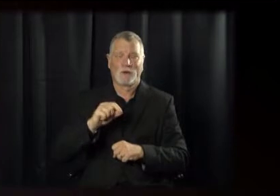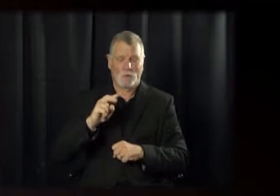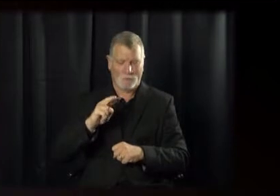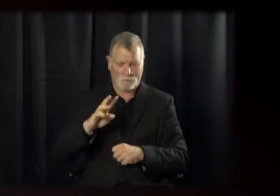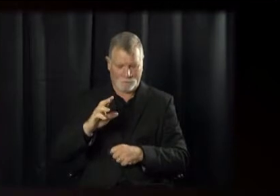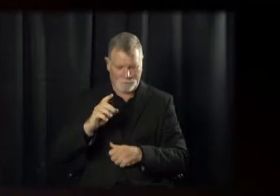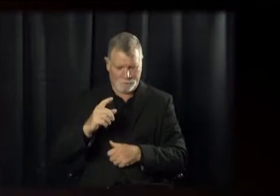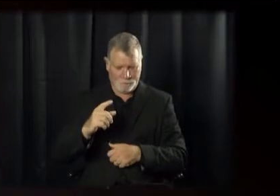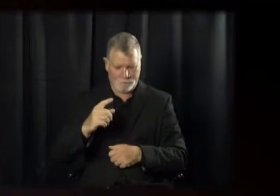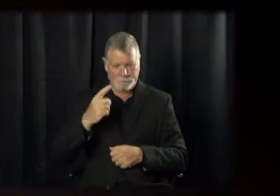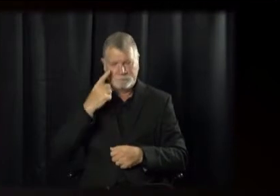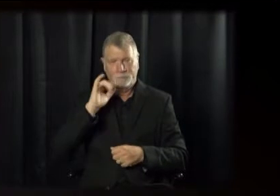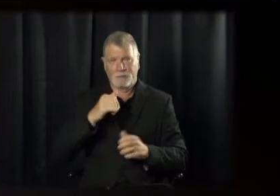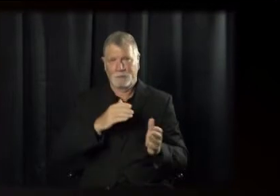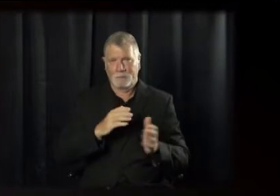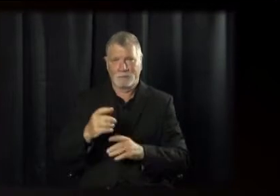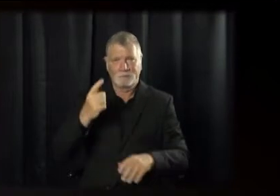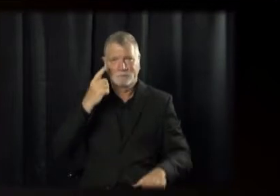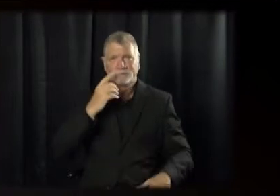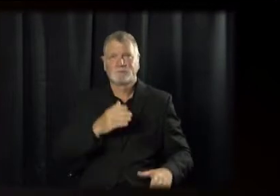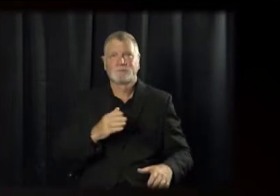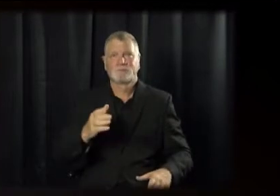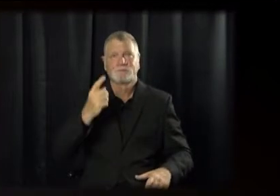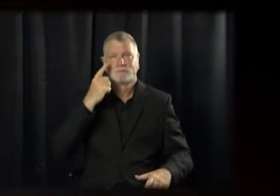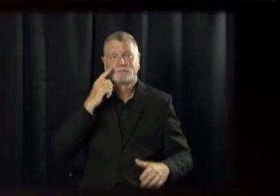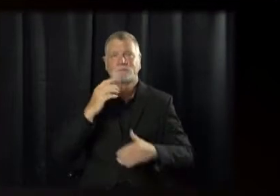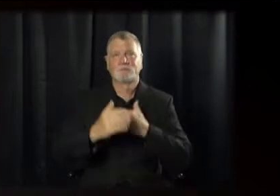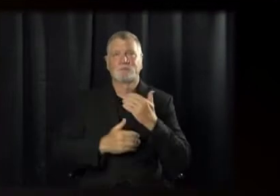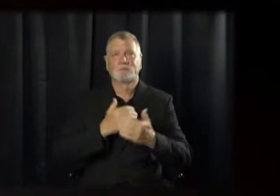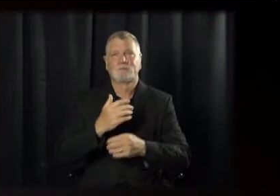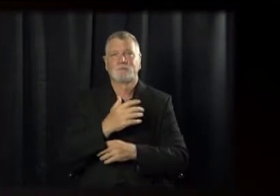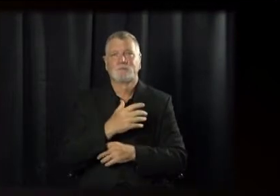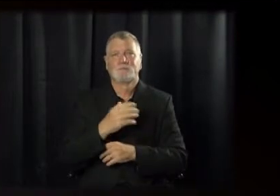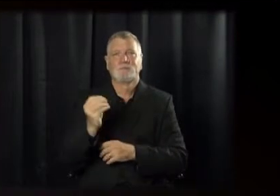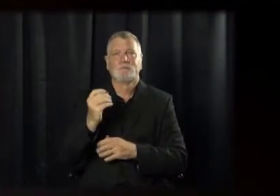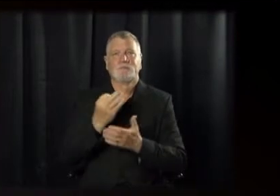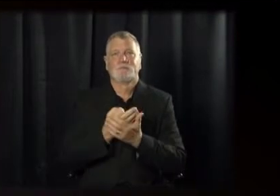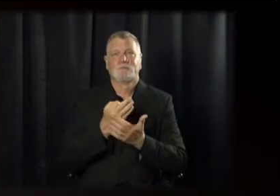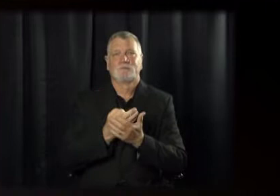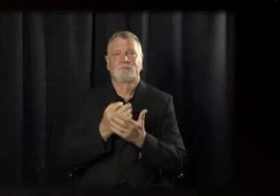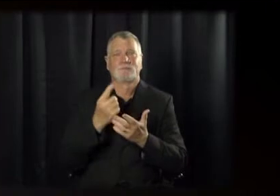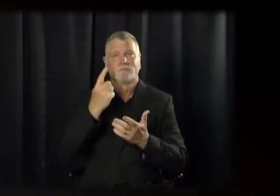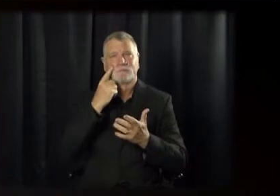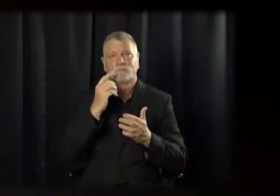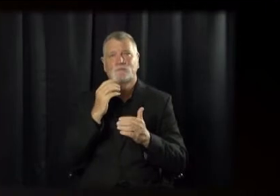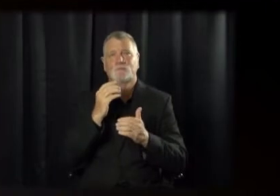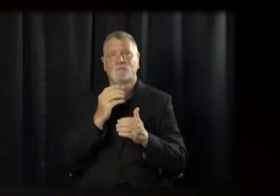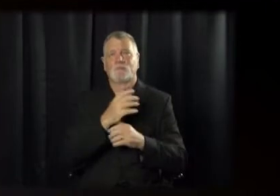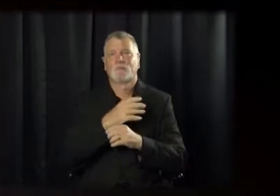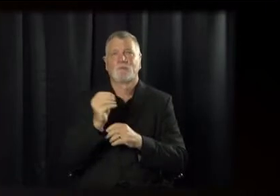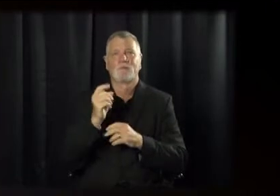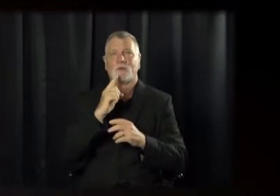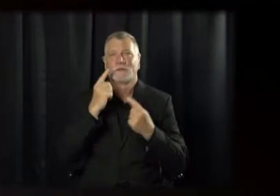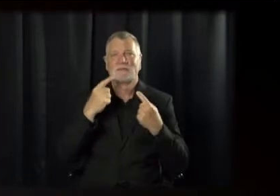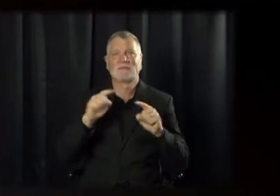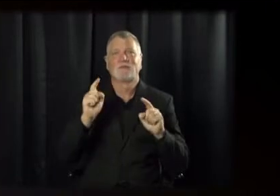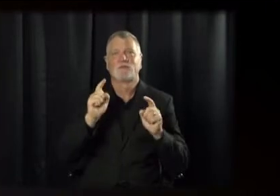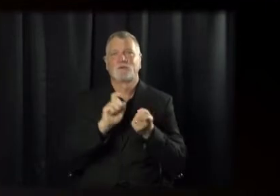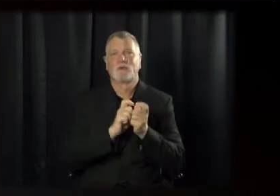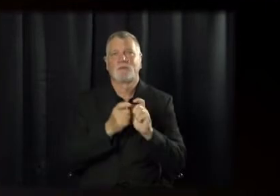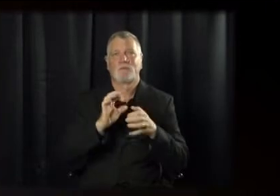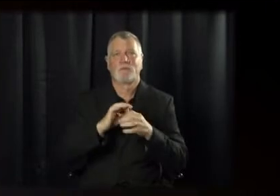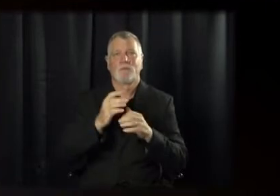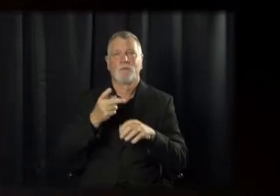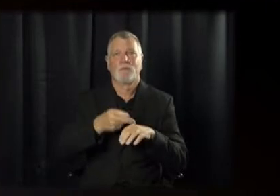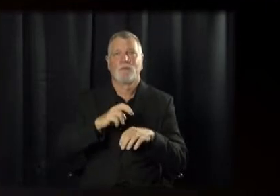All in, the proposed fiscal plan provides a path for Prepa's operational and financial reorganization and the successful transformation of